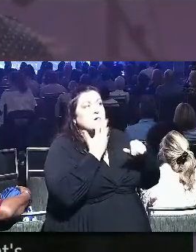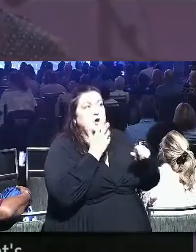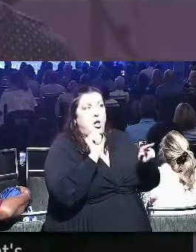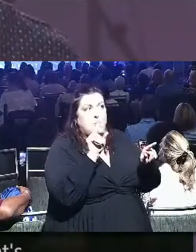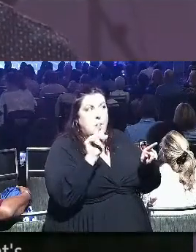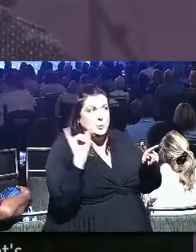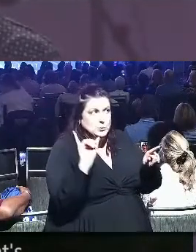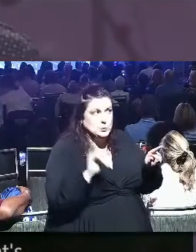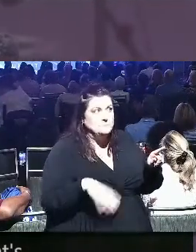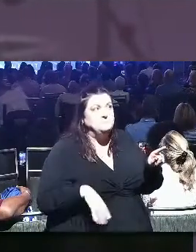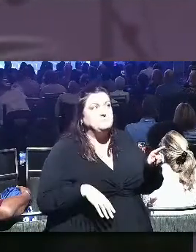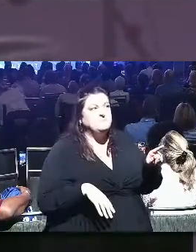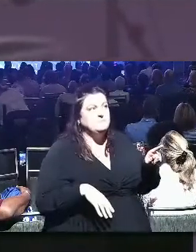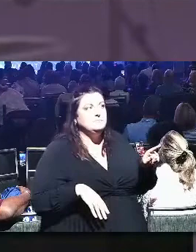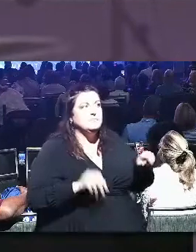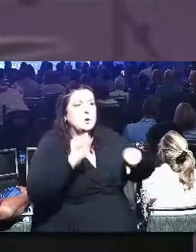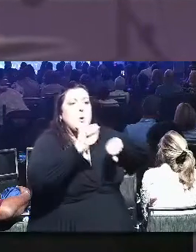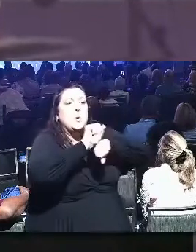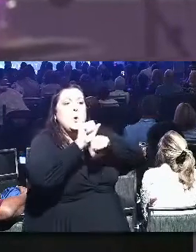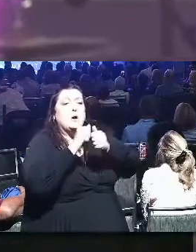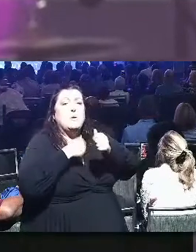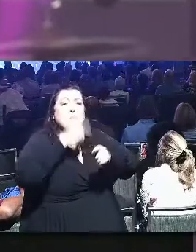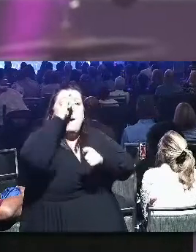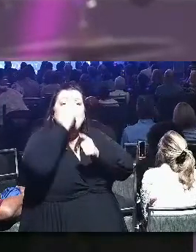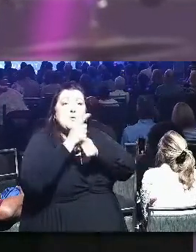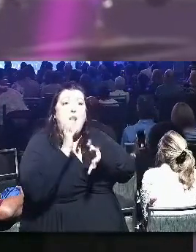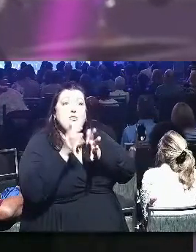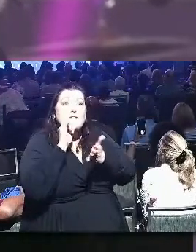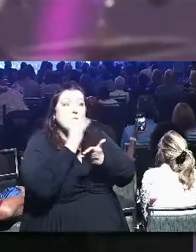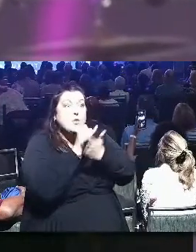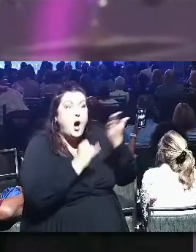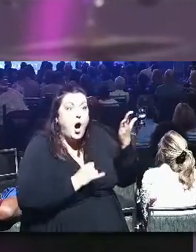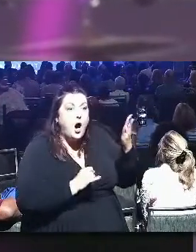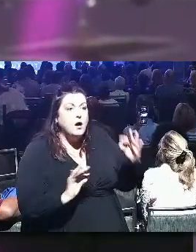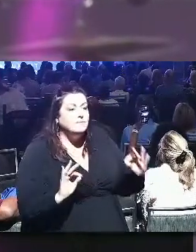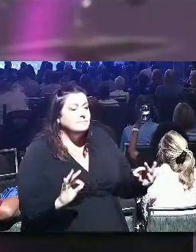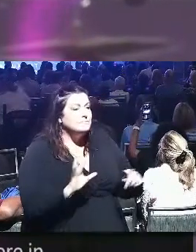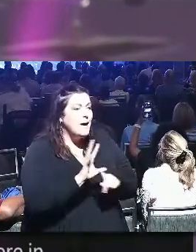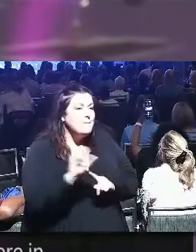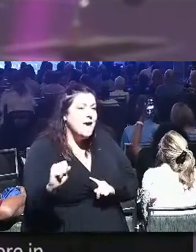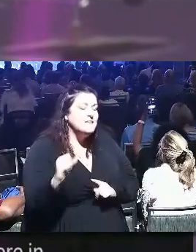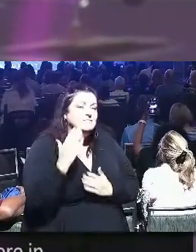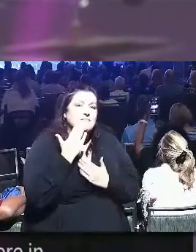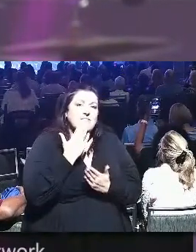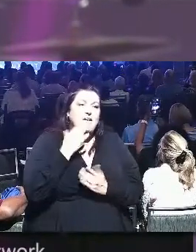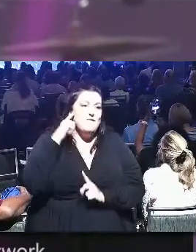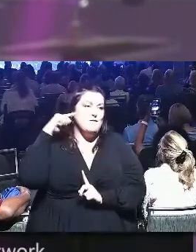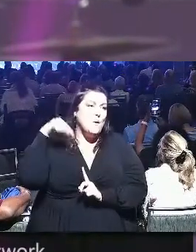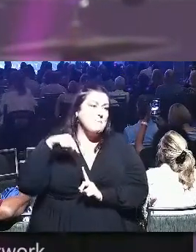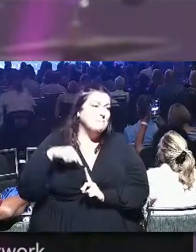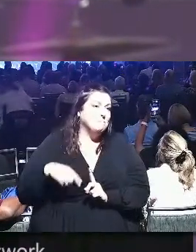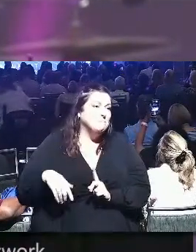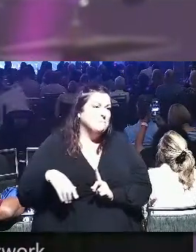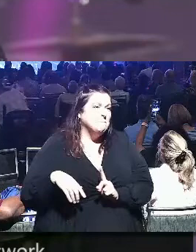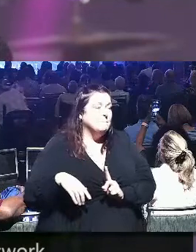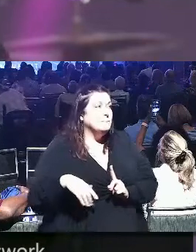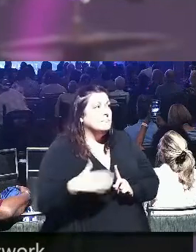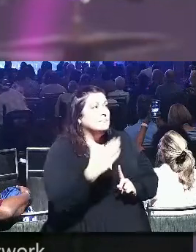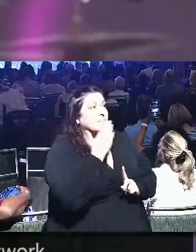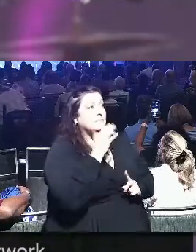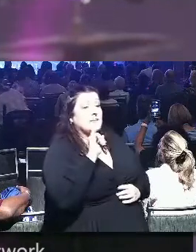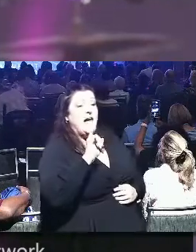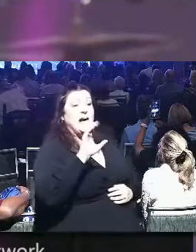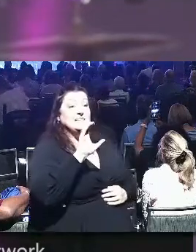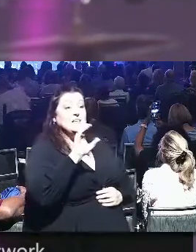well. But just working with my brother on the artwork was so amazing. I'm just so thankful for him. I want to thank the